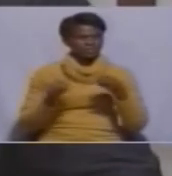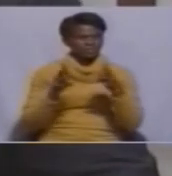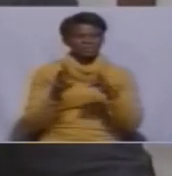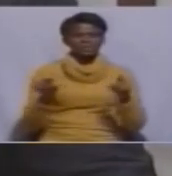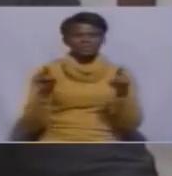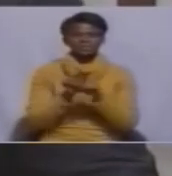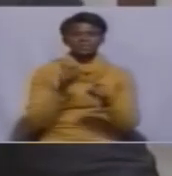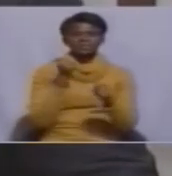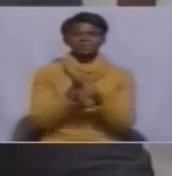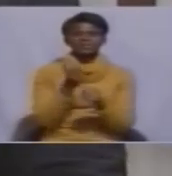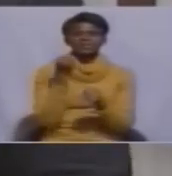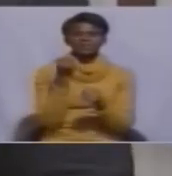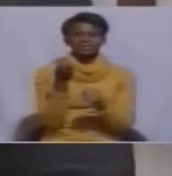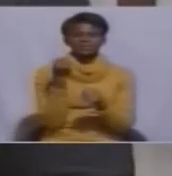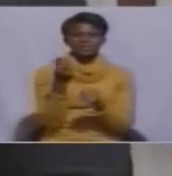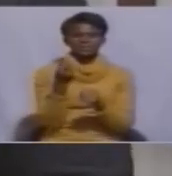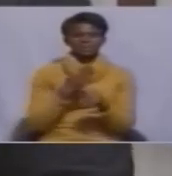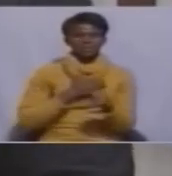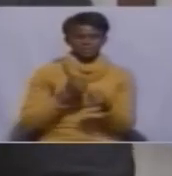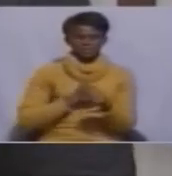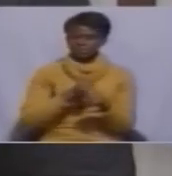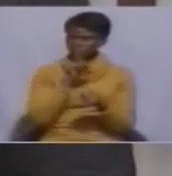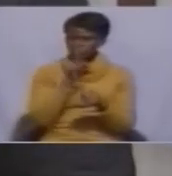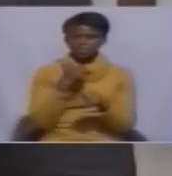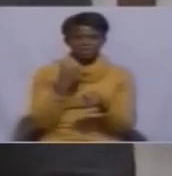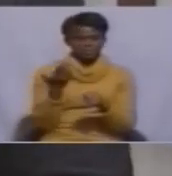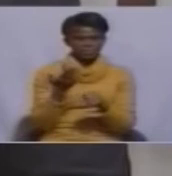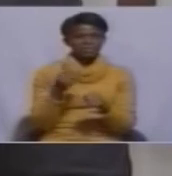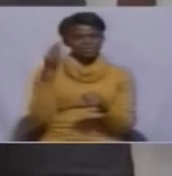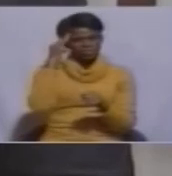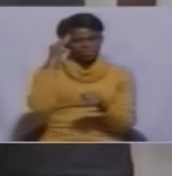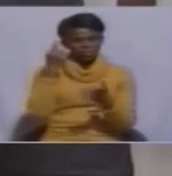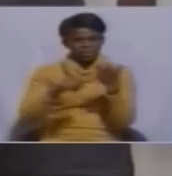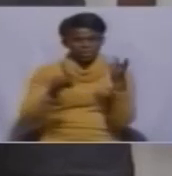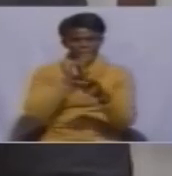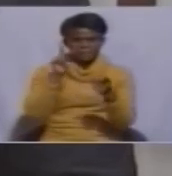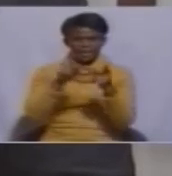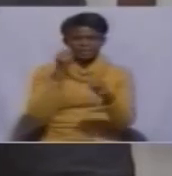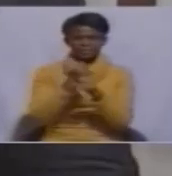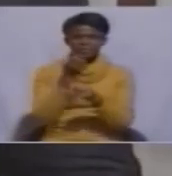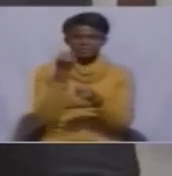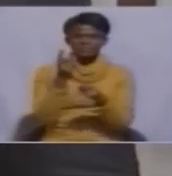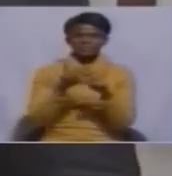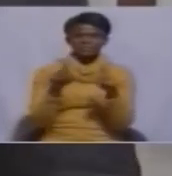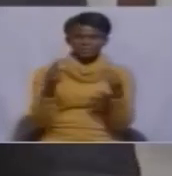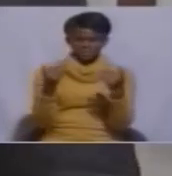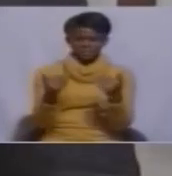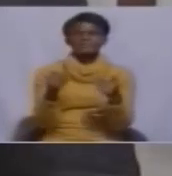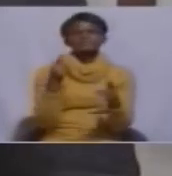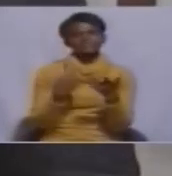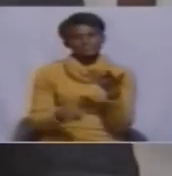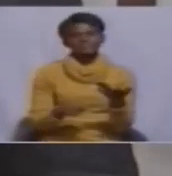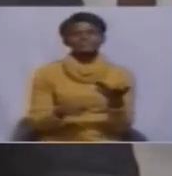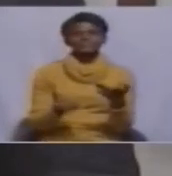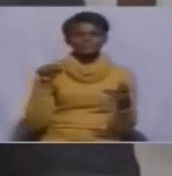grade 12, I'm not too sure whether it's very difficult to find out what is equivalent to grade 12. But like I said, this is a matter which